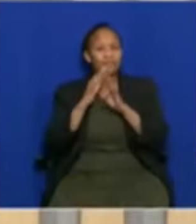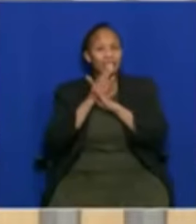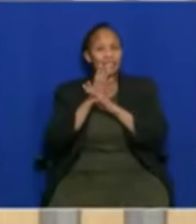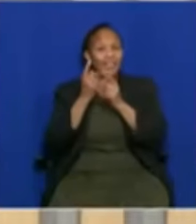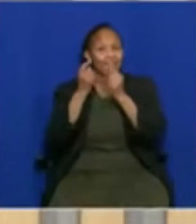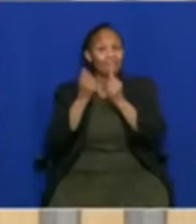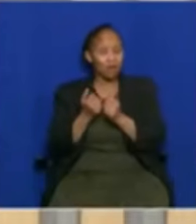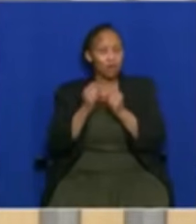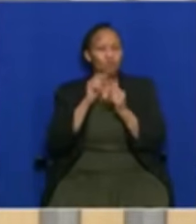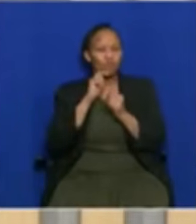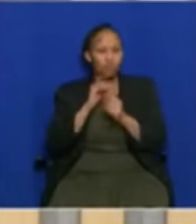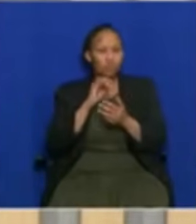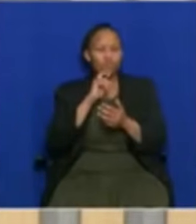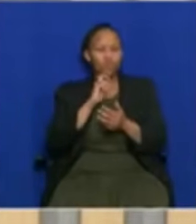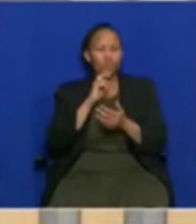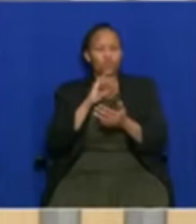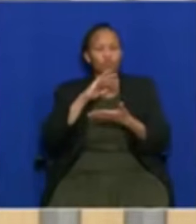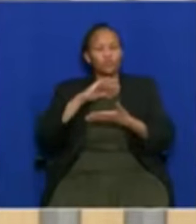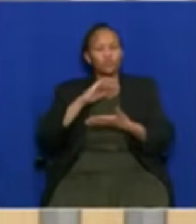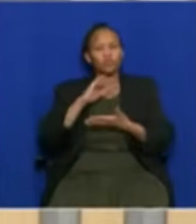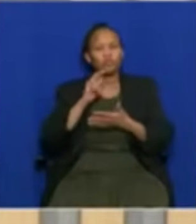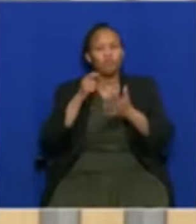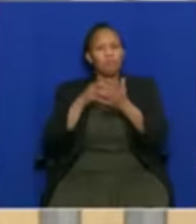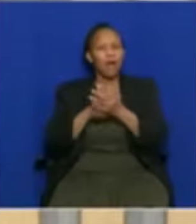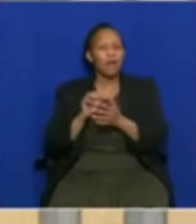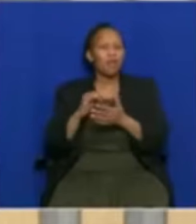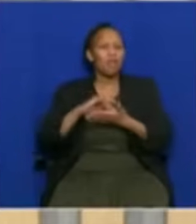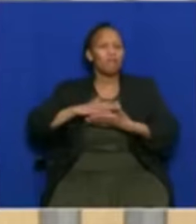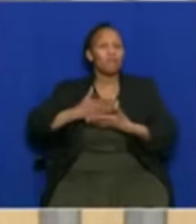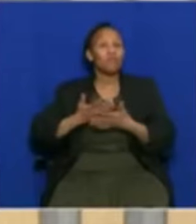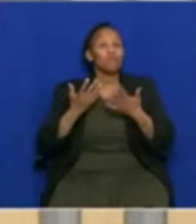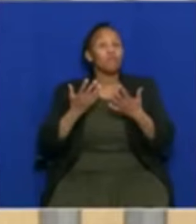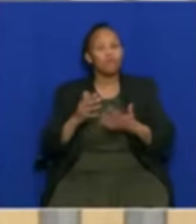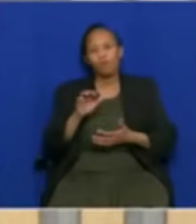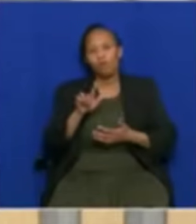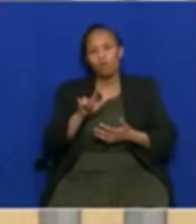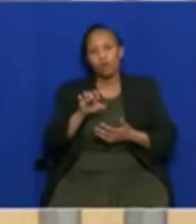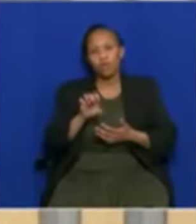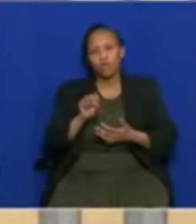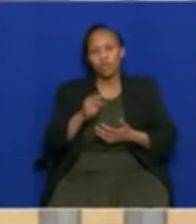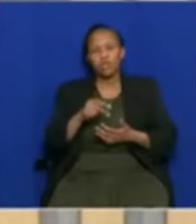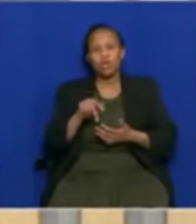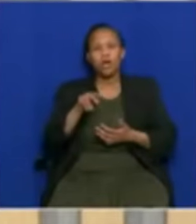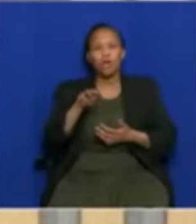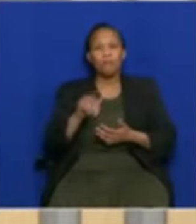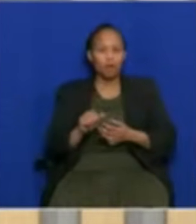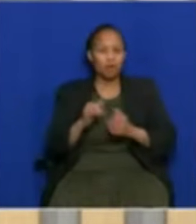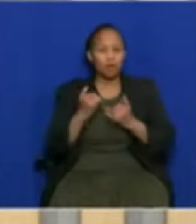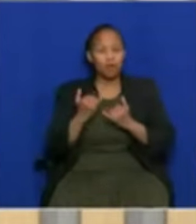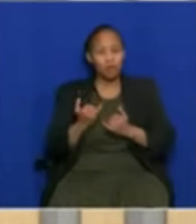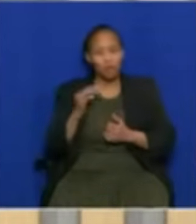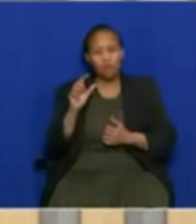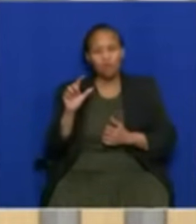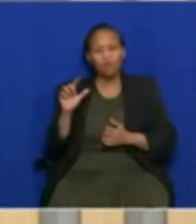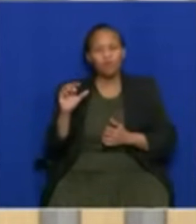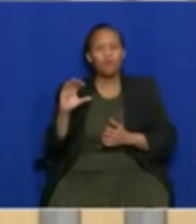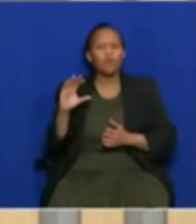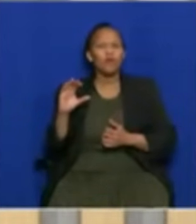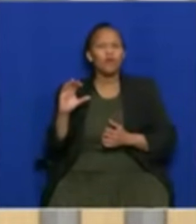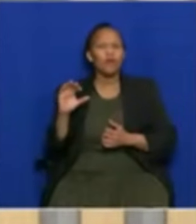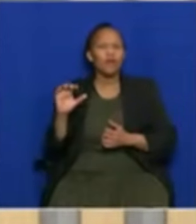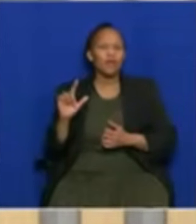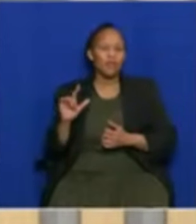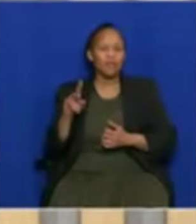General Lishaba. But for the purposes of Colonel Phillip, the fact that they wrote this